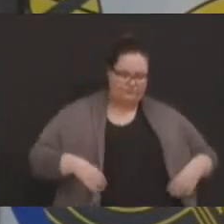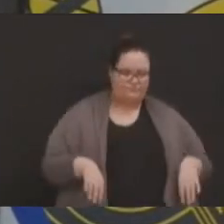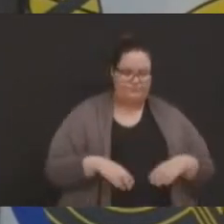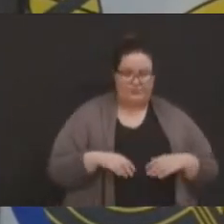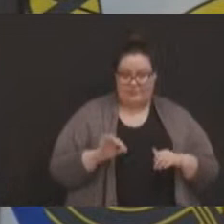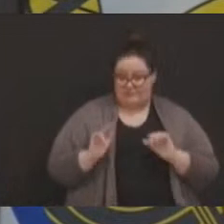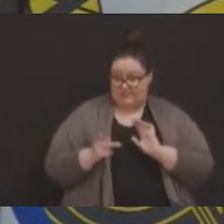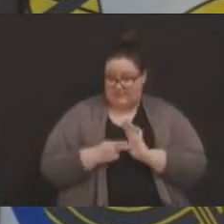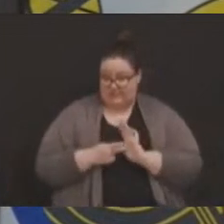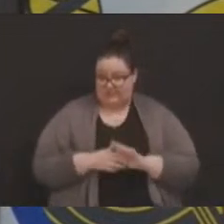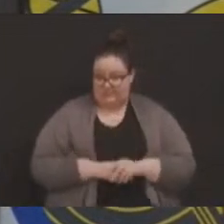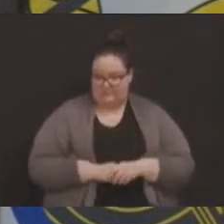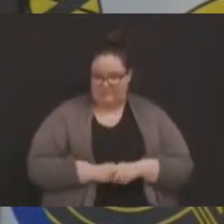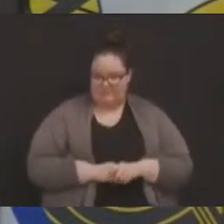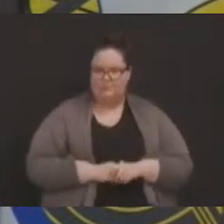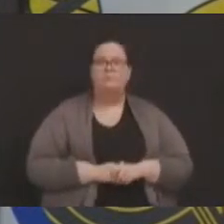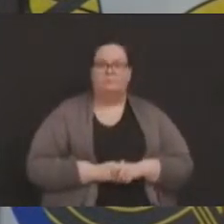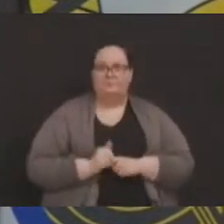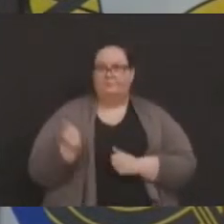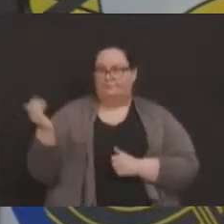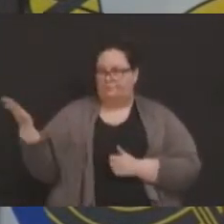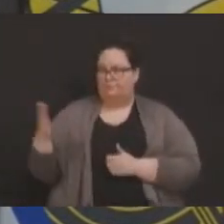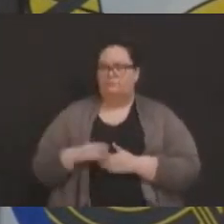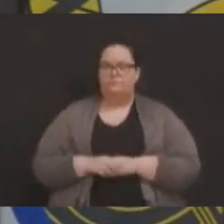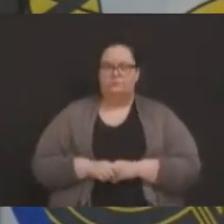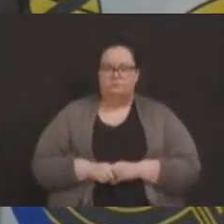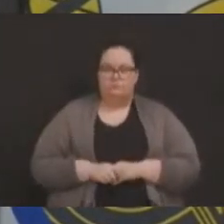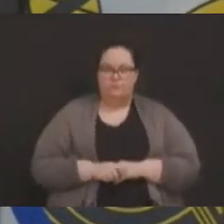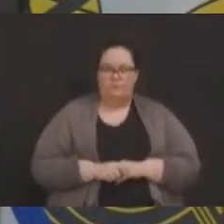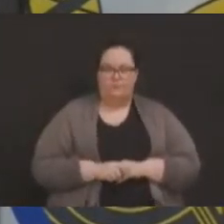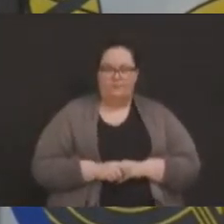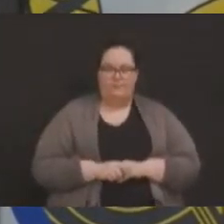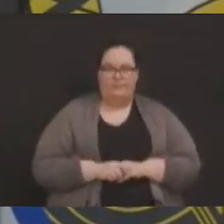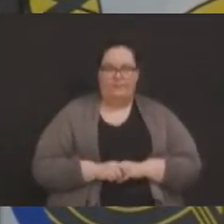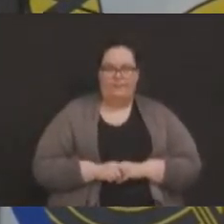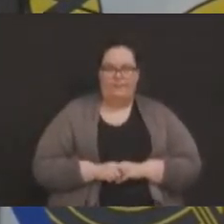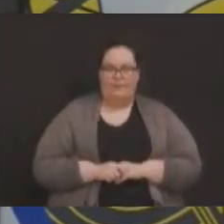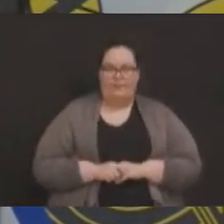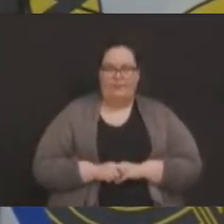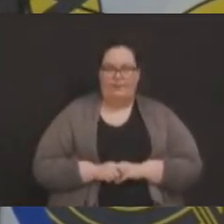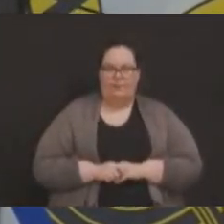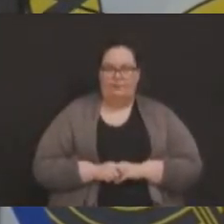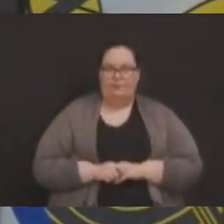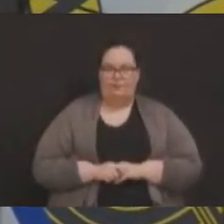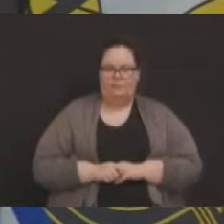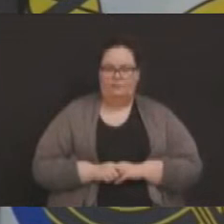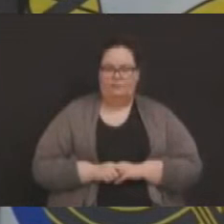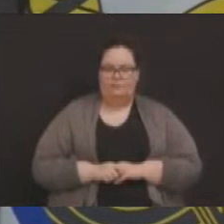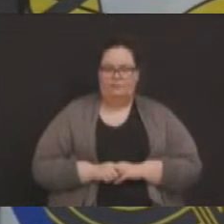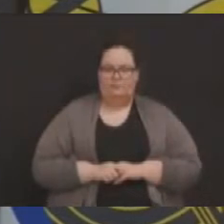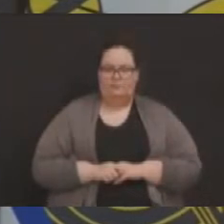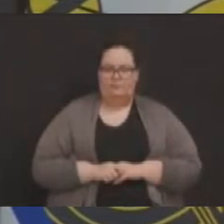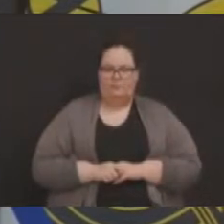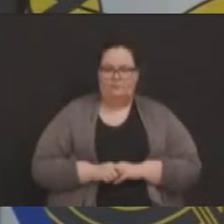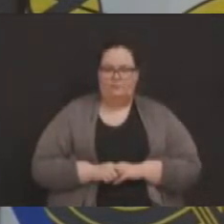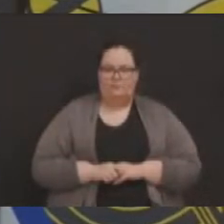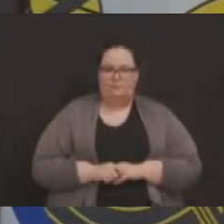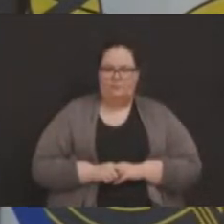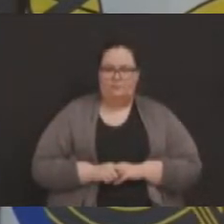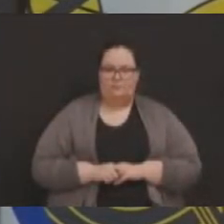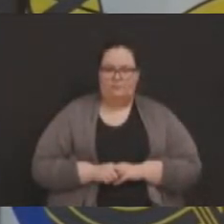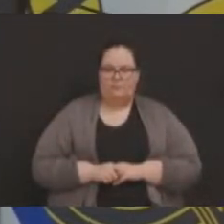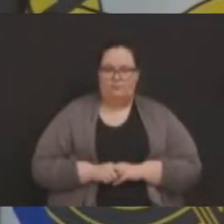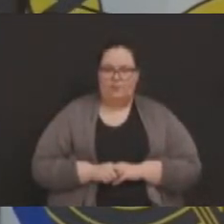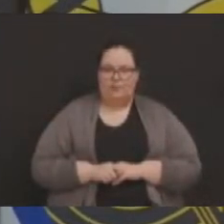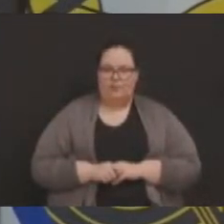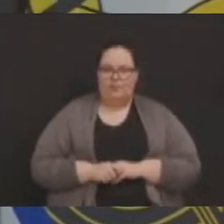cases to the National Laboratory to test for the UK strain. Why not send all positive cases, especially in New Brunswick where we don't have as many